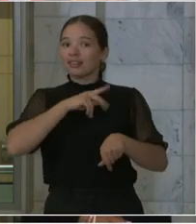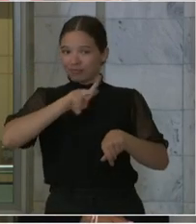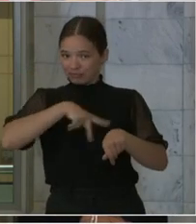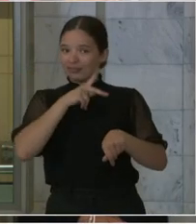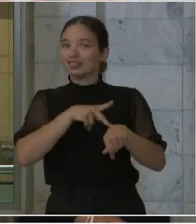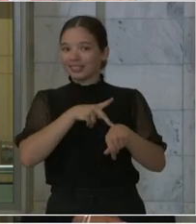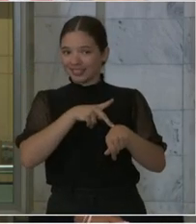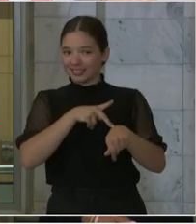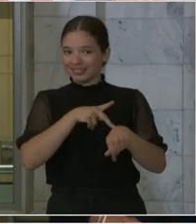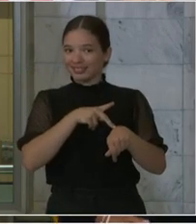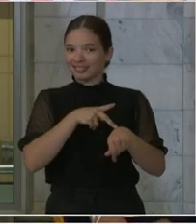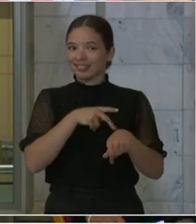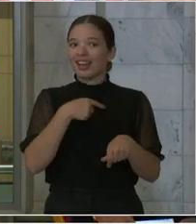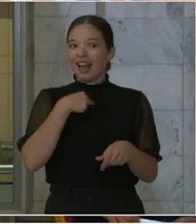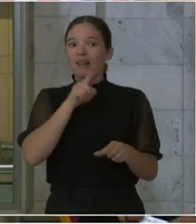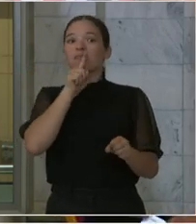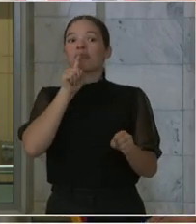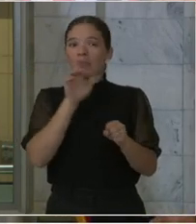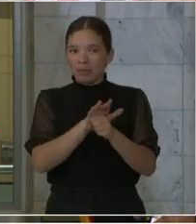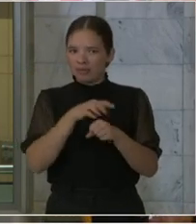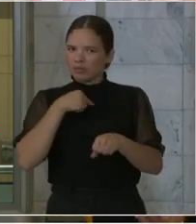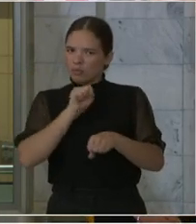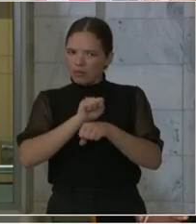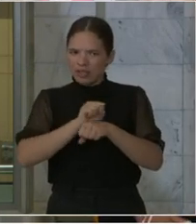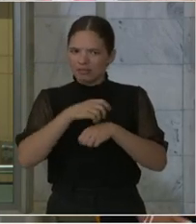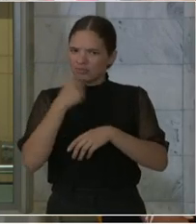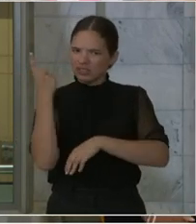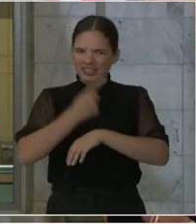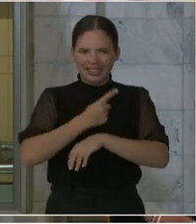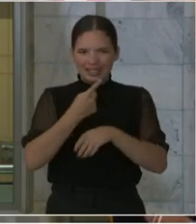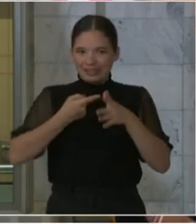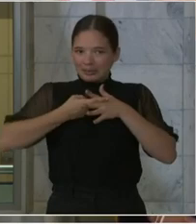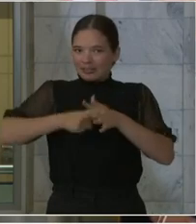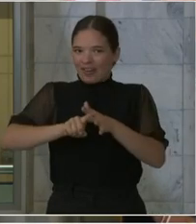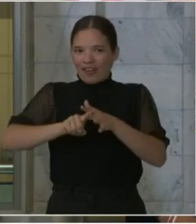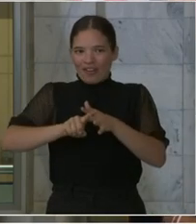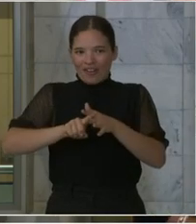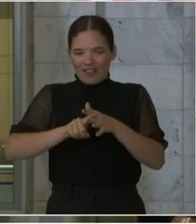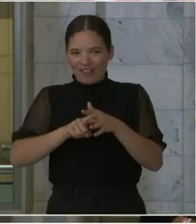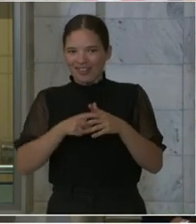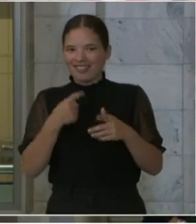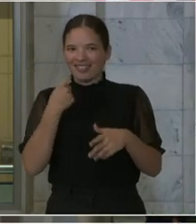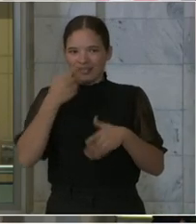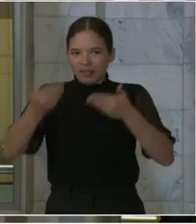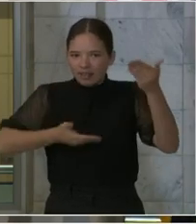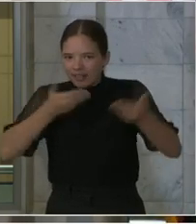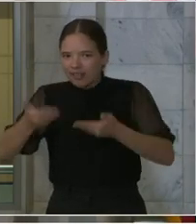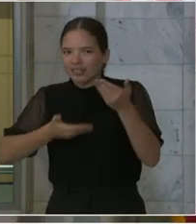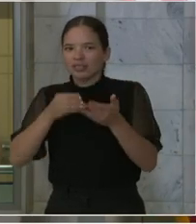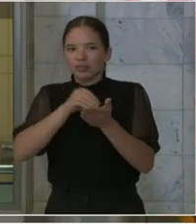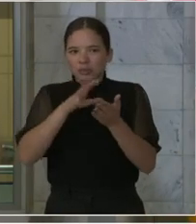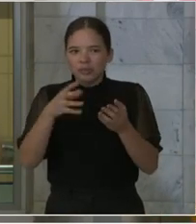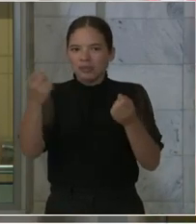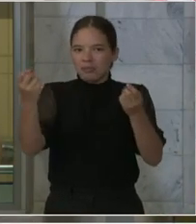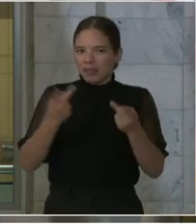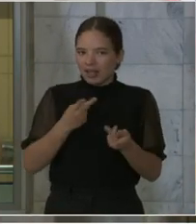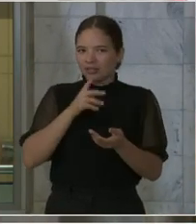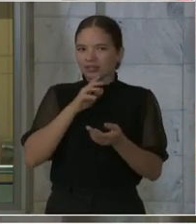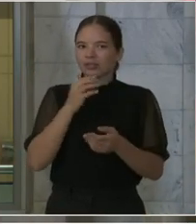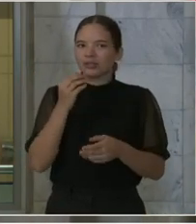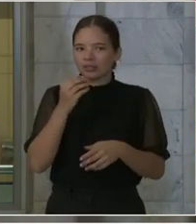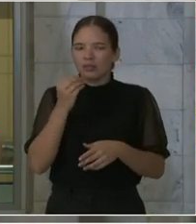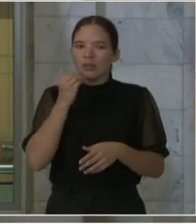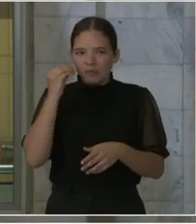started for our school leaders as they welcome our students back home and transitioning. What I can say